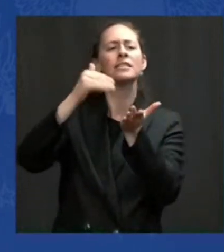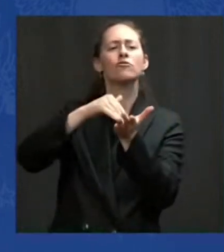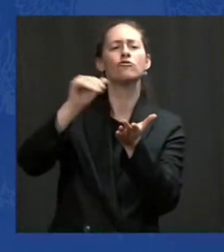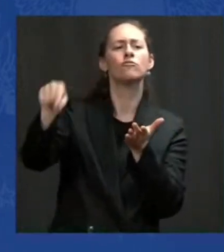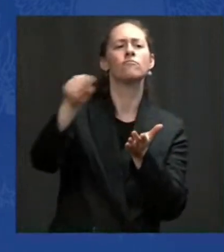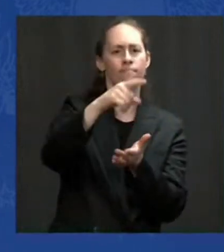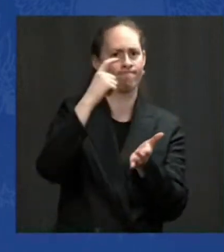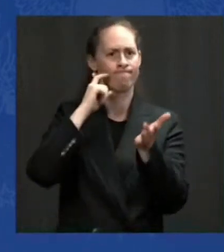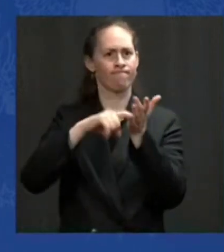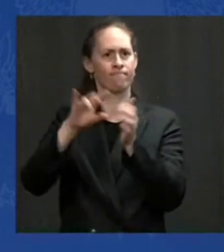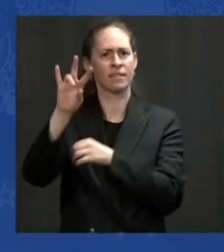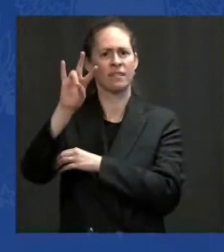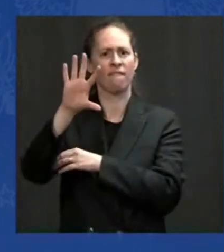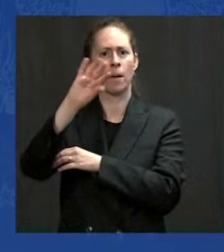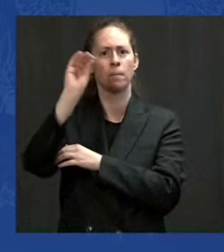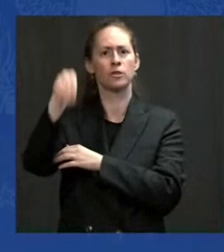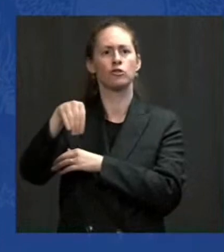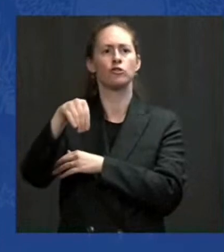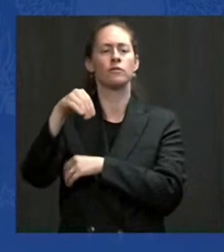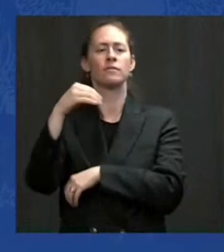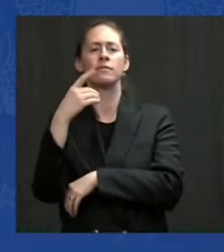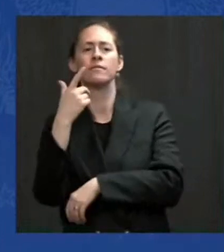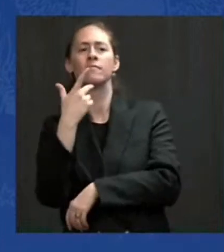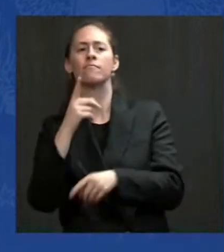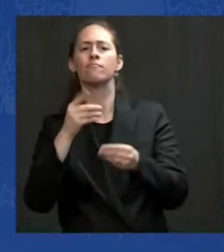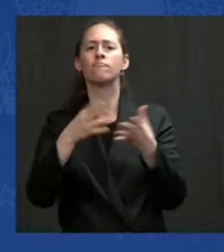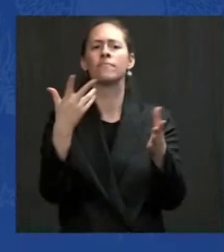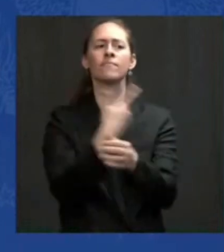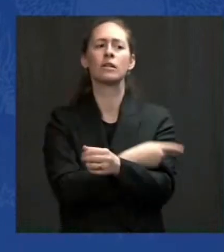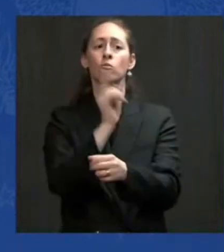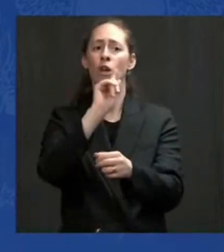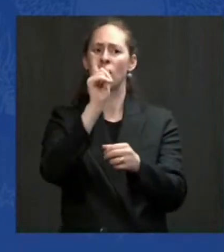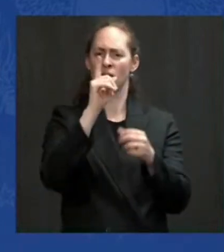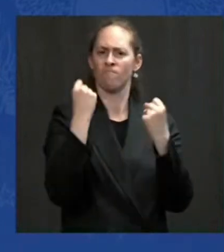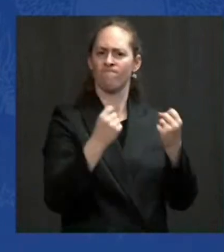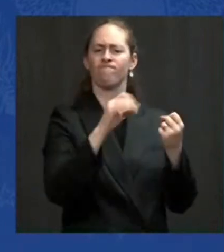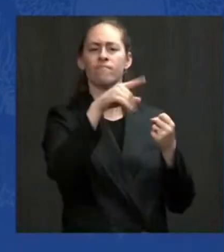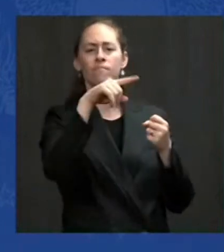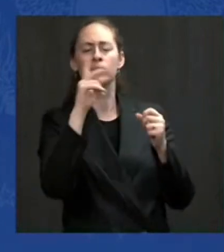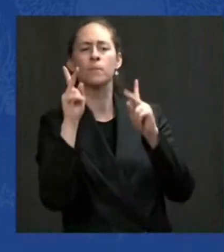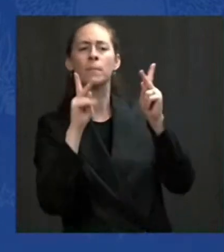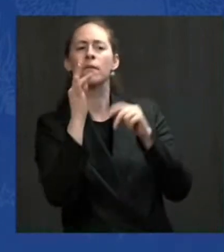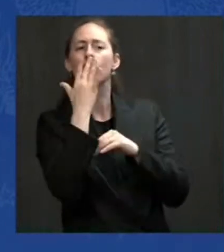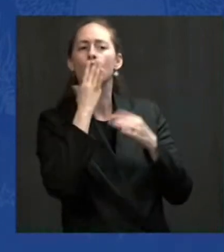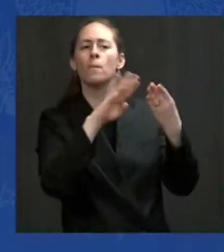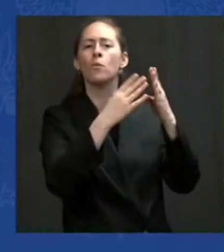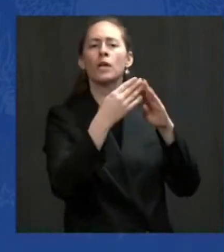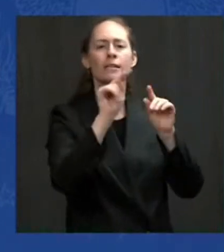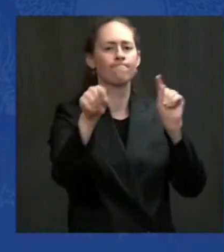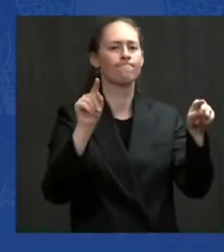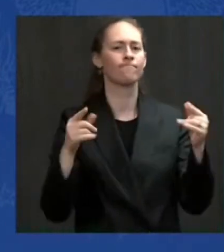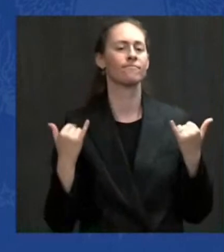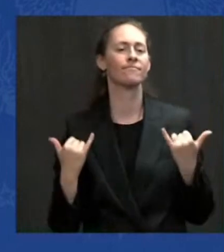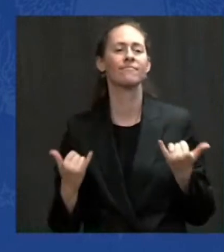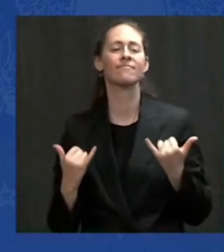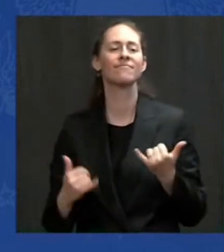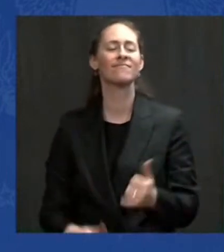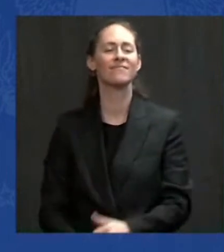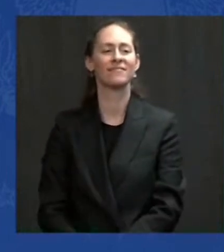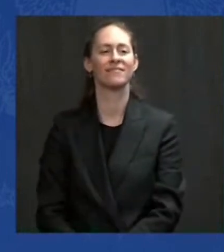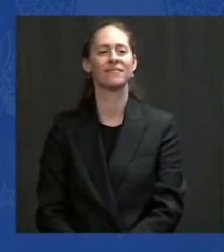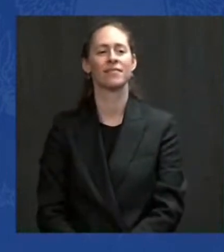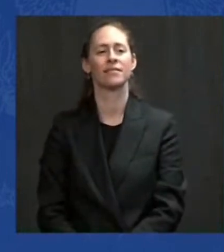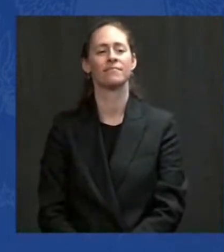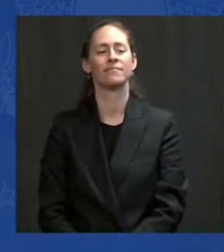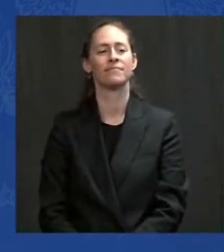those locations are people of color. Nearly 2/3 of those vaccinated at dialysis centers are people of color.